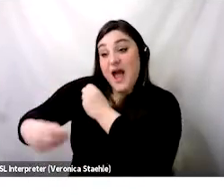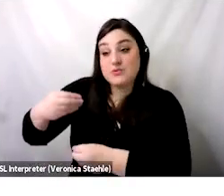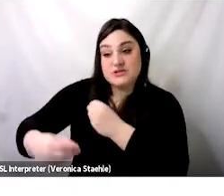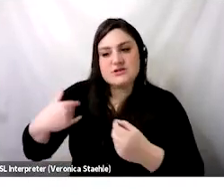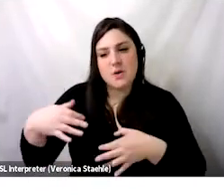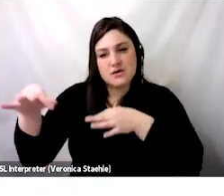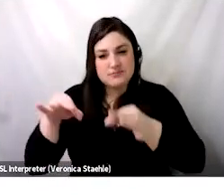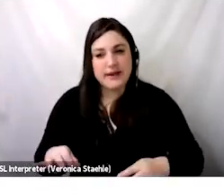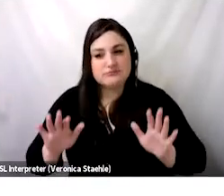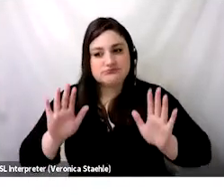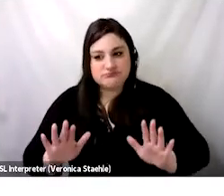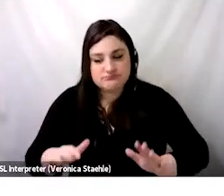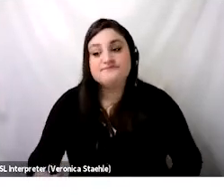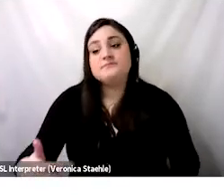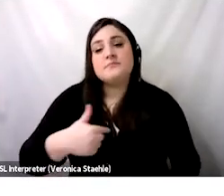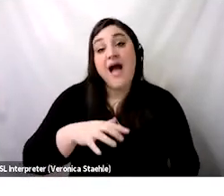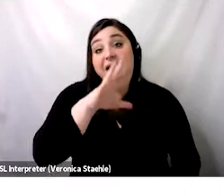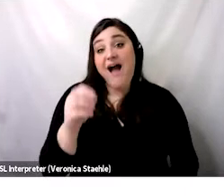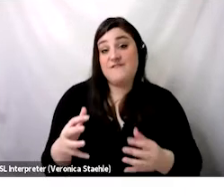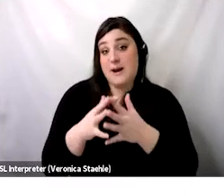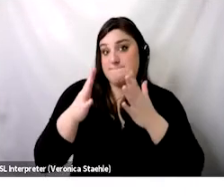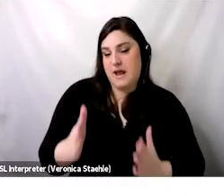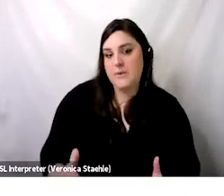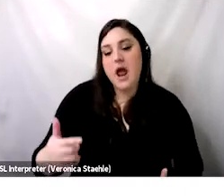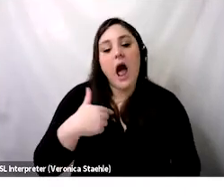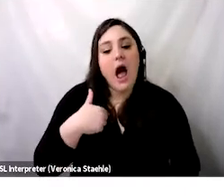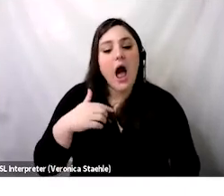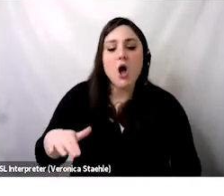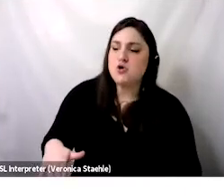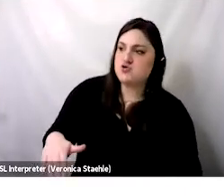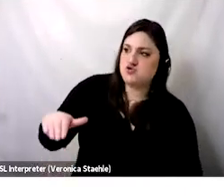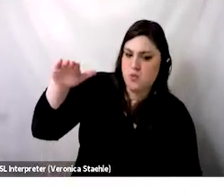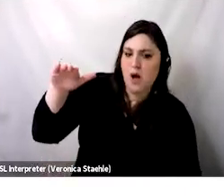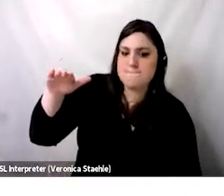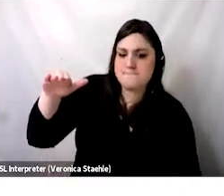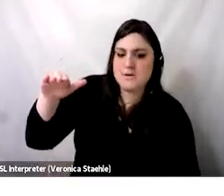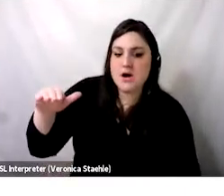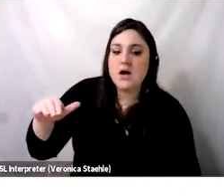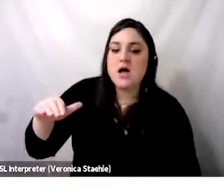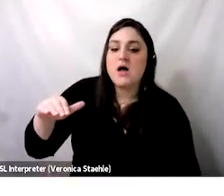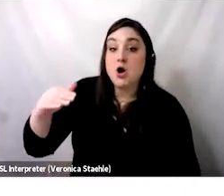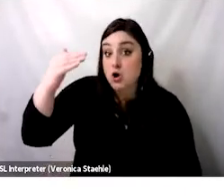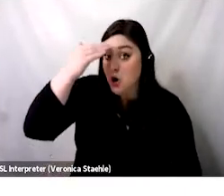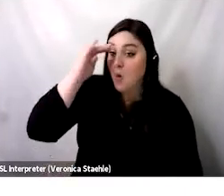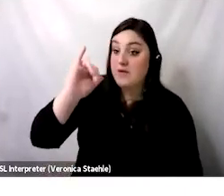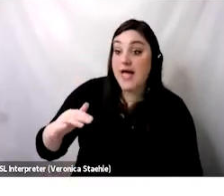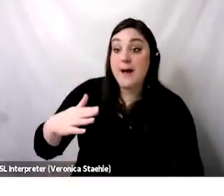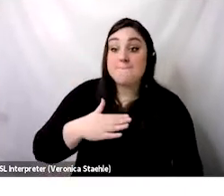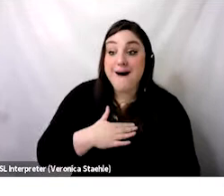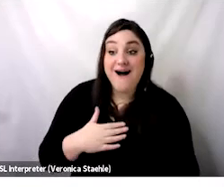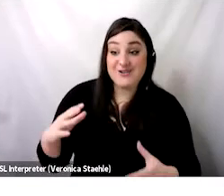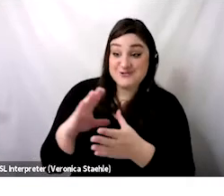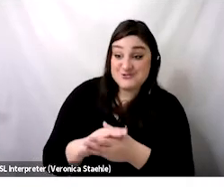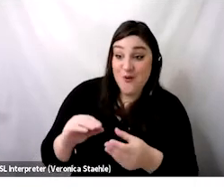an African-American, I grew up not knowing the story of my people, intentionally erased were the